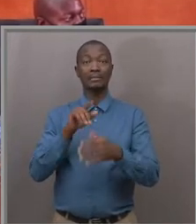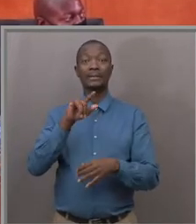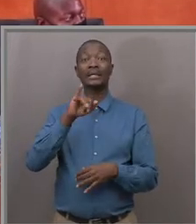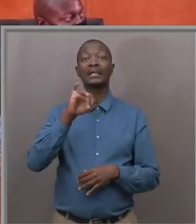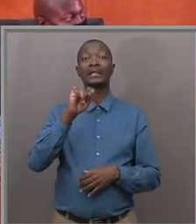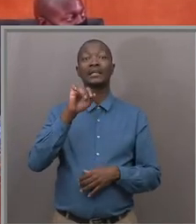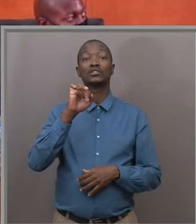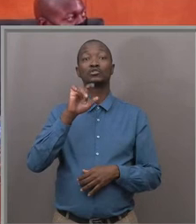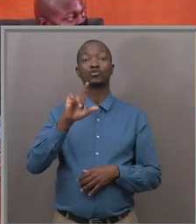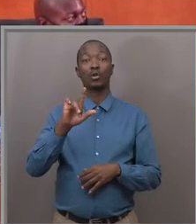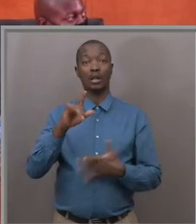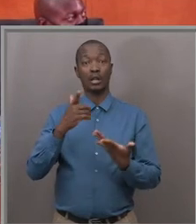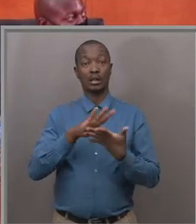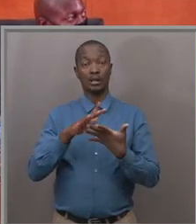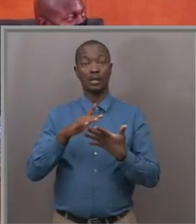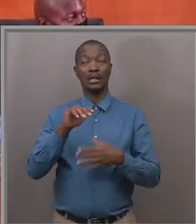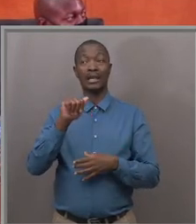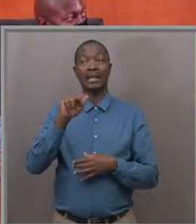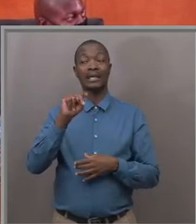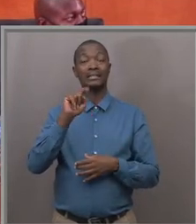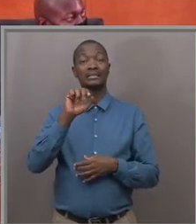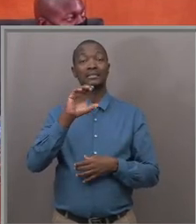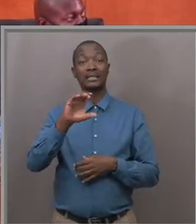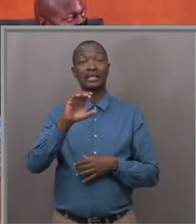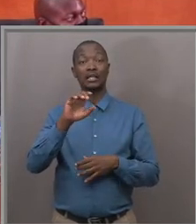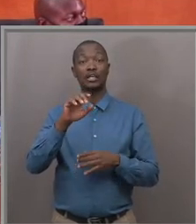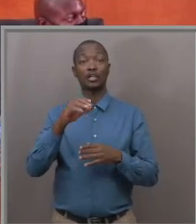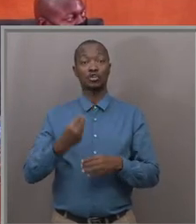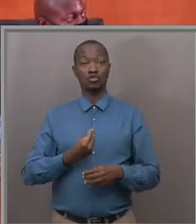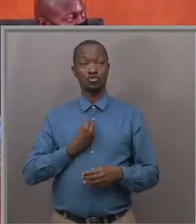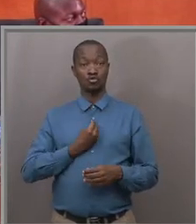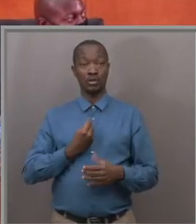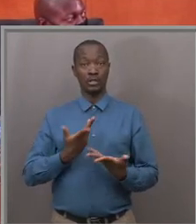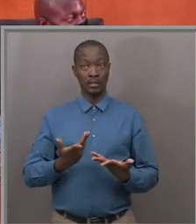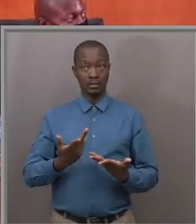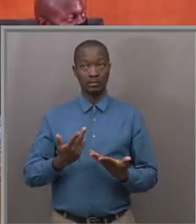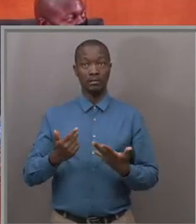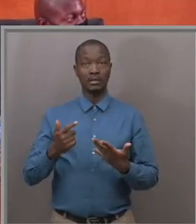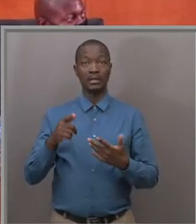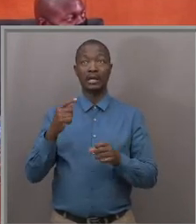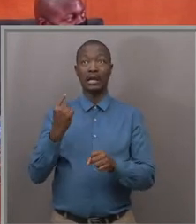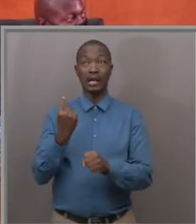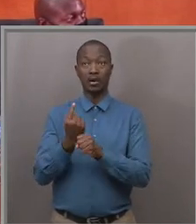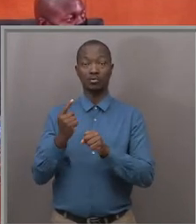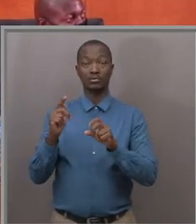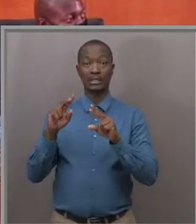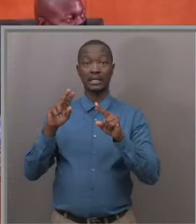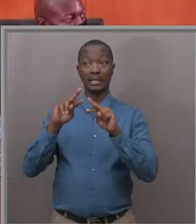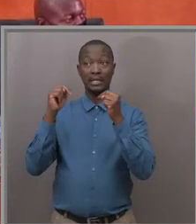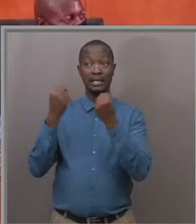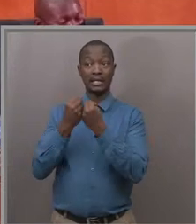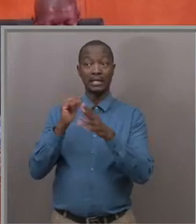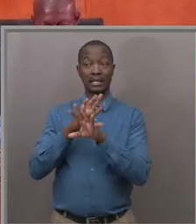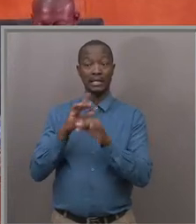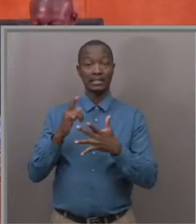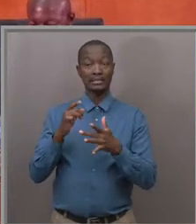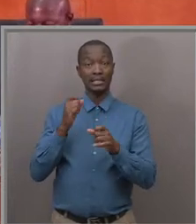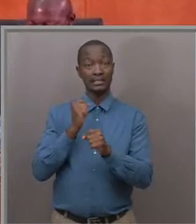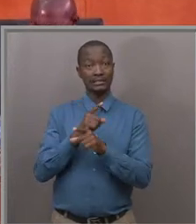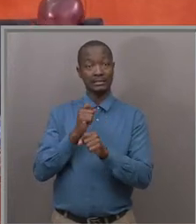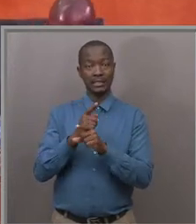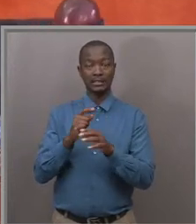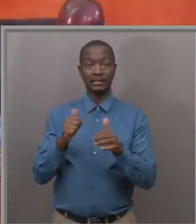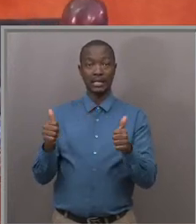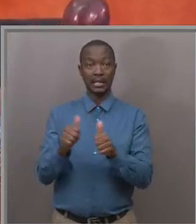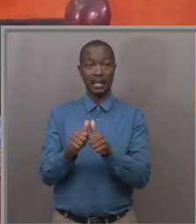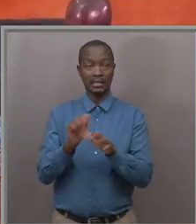community leadership, ANC Youth League in our province, the Gauteng National Taxi Alliance, Nelson Mandela